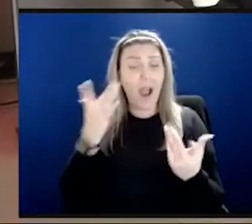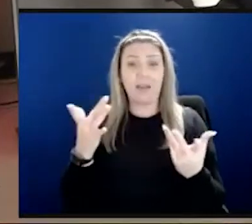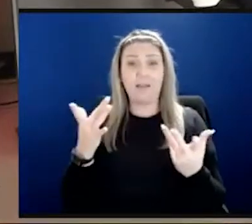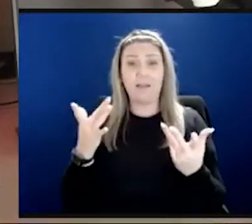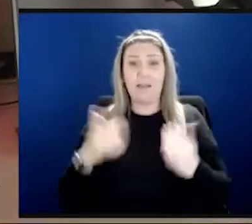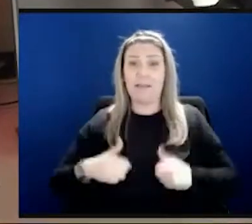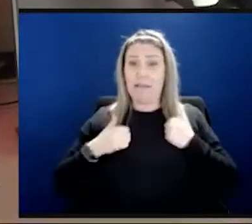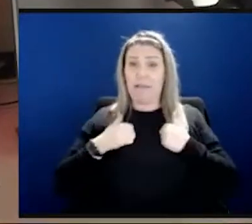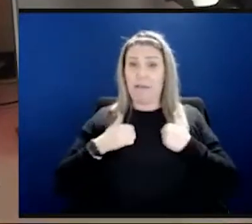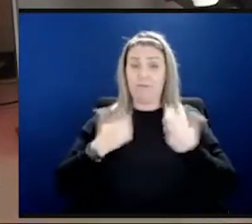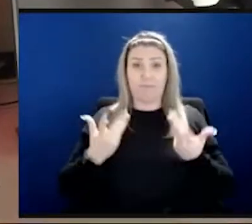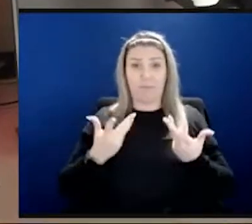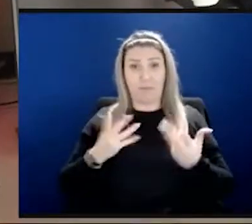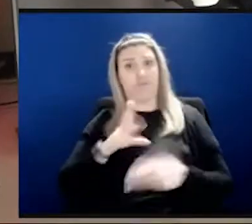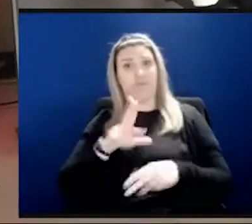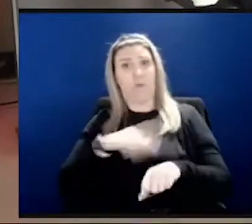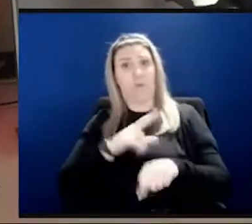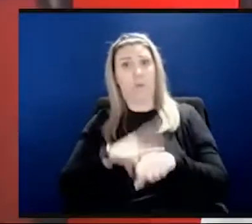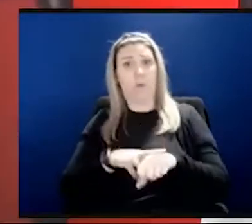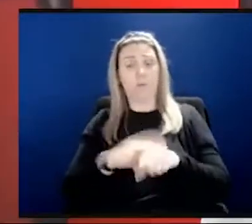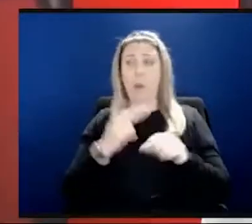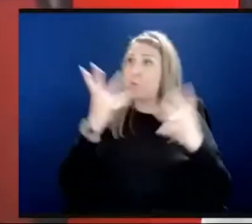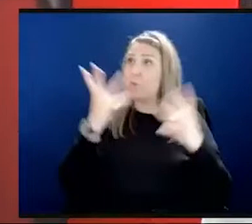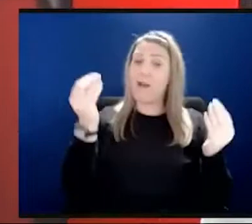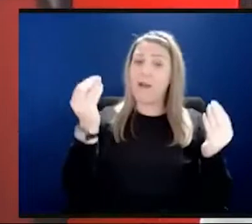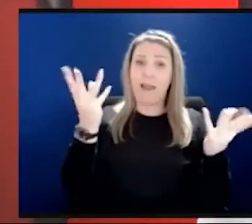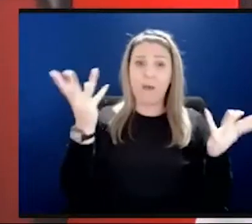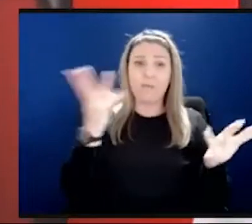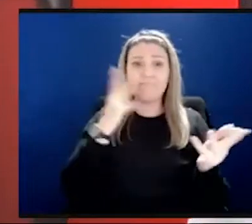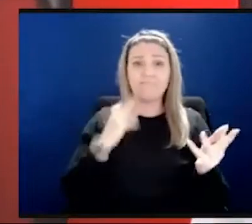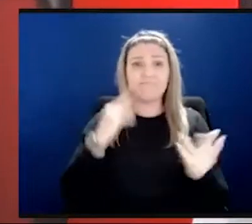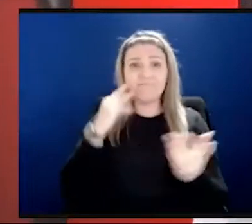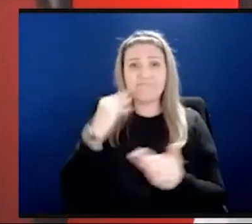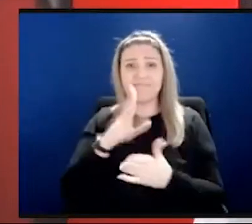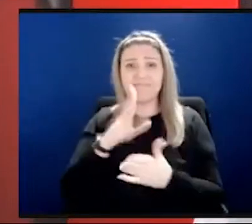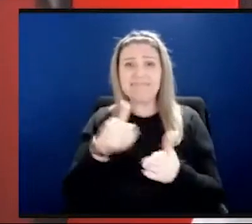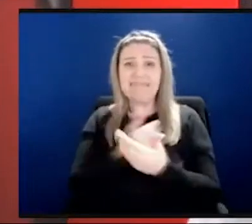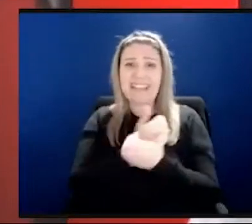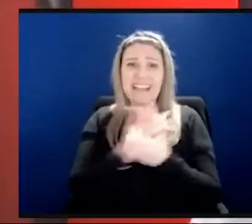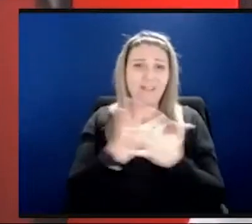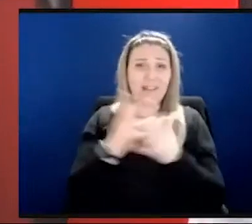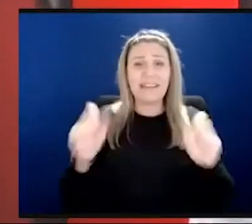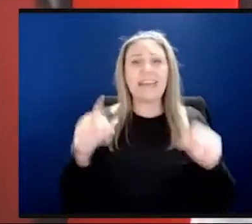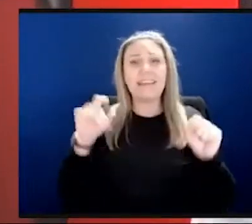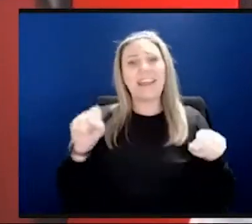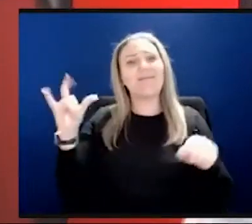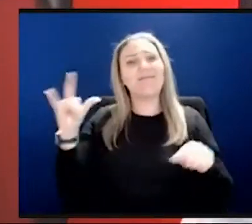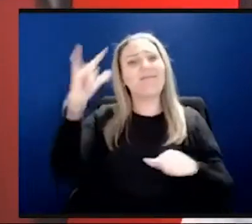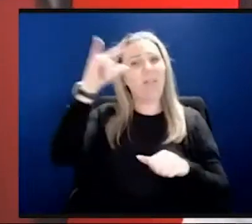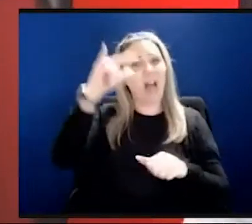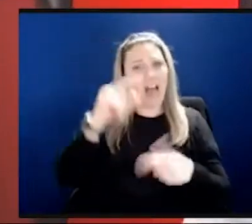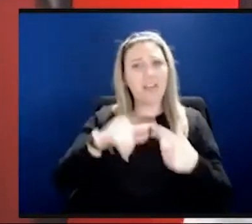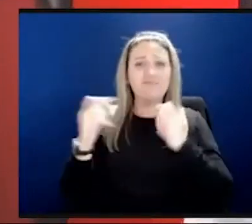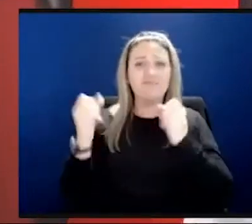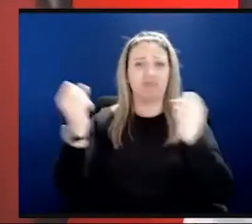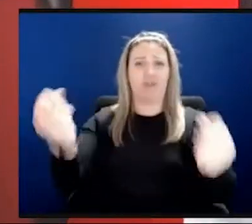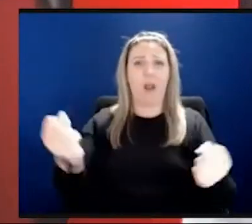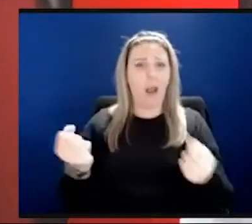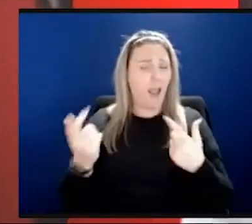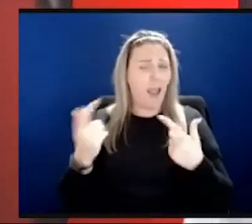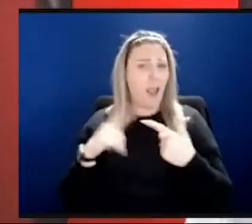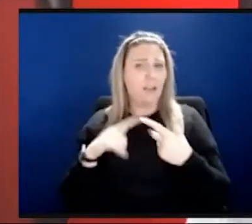I want you out there experiencing all that you can. You can fly, you can drive, you can